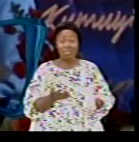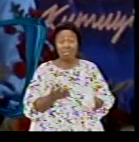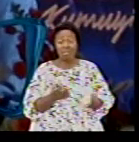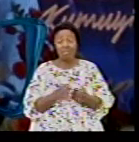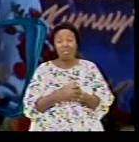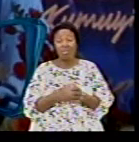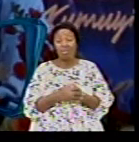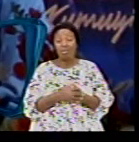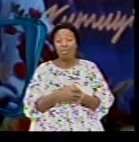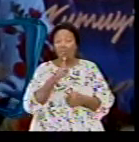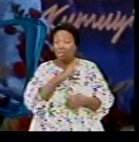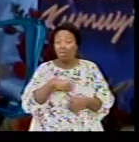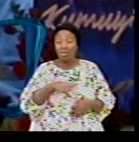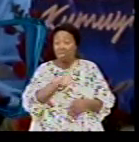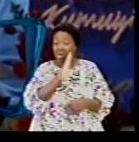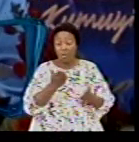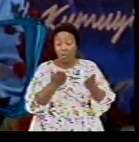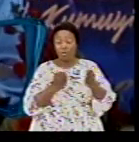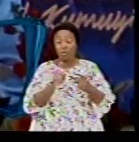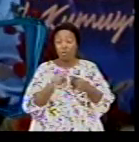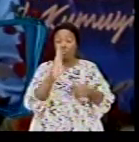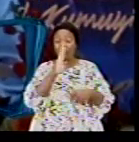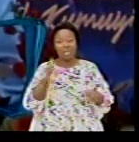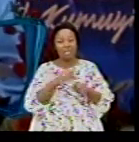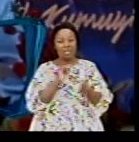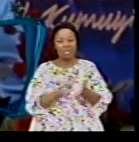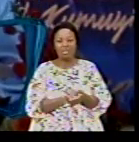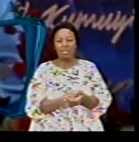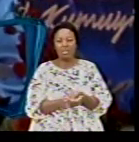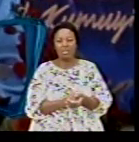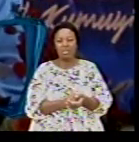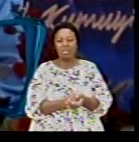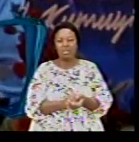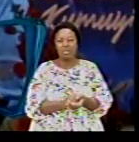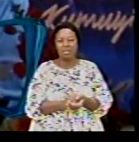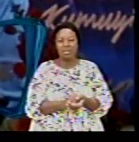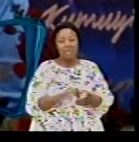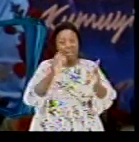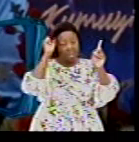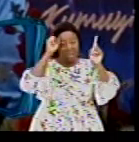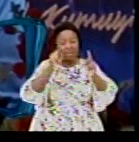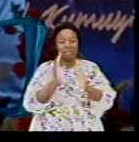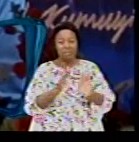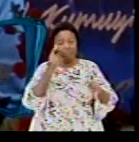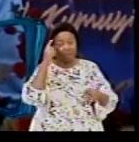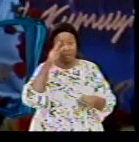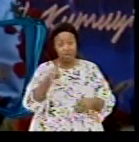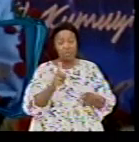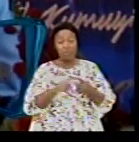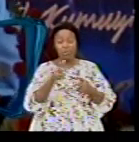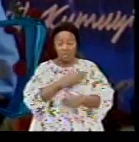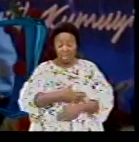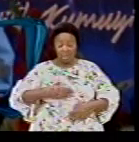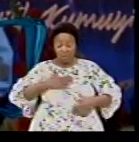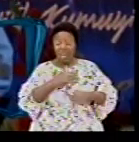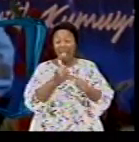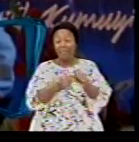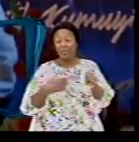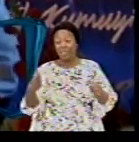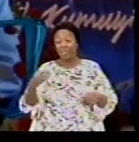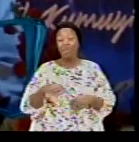Counselors, let's move fast and do the counseling. Take the data, names, phone number, and